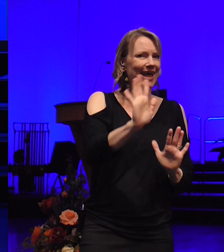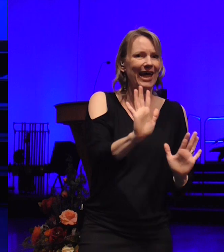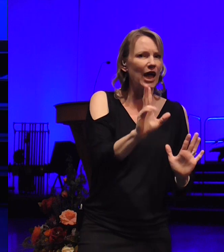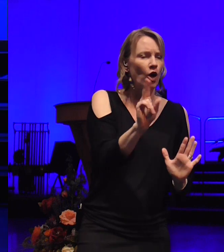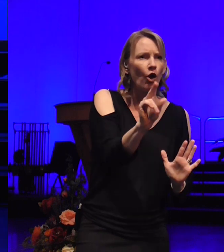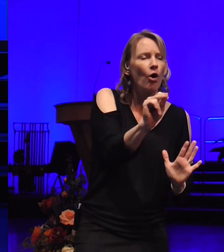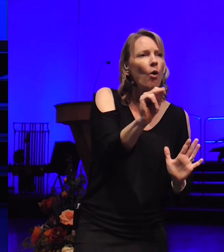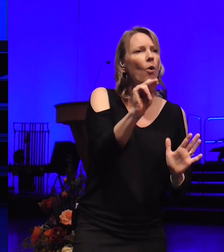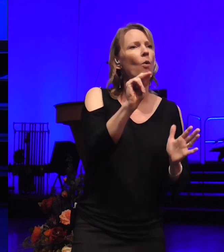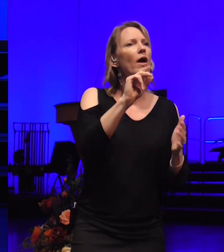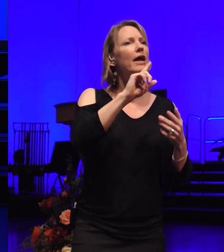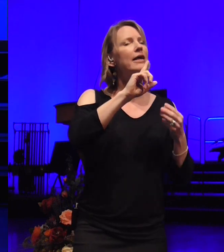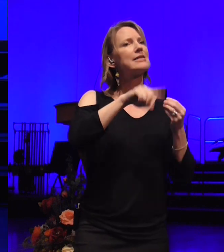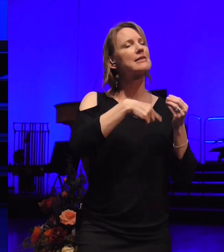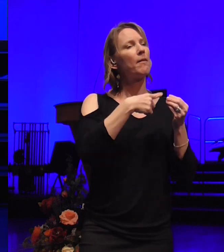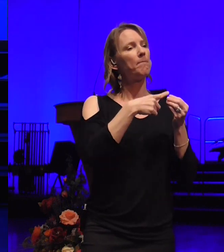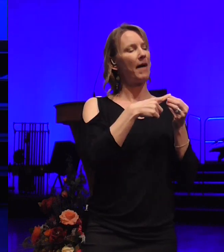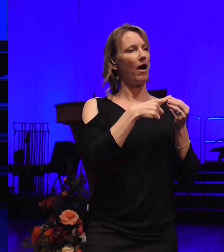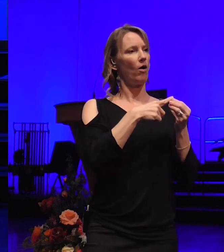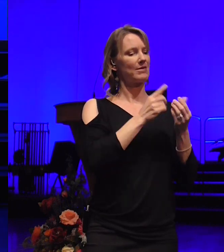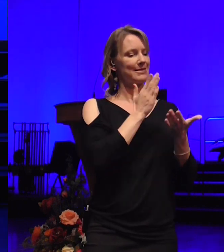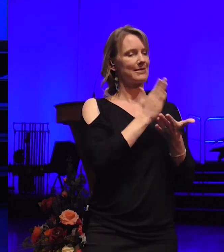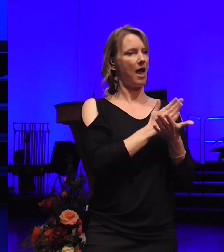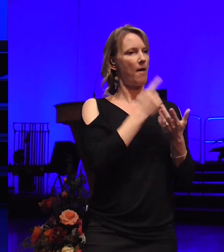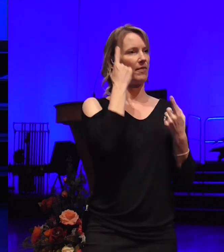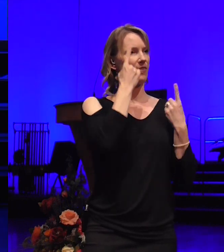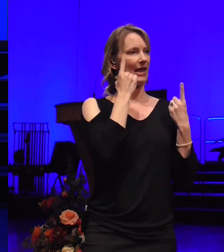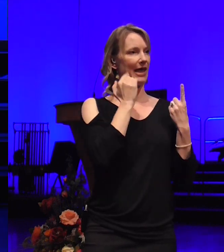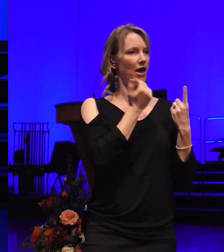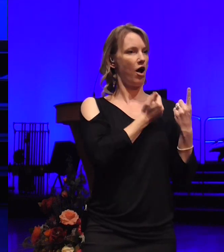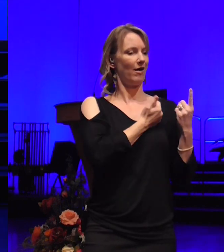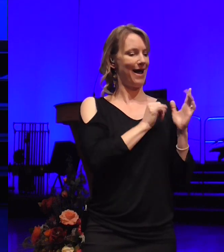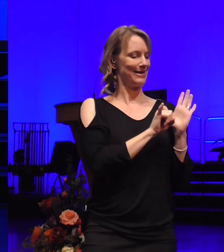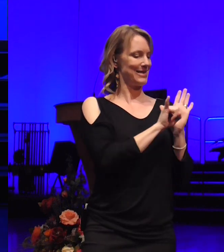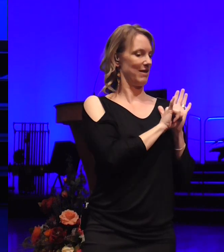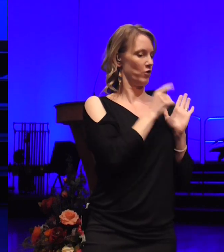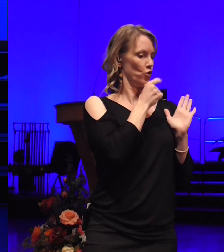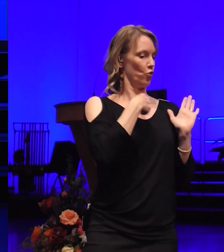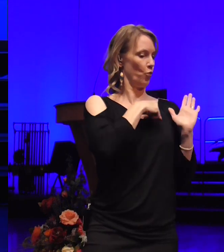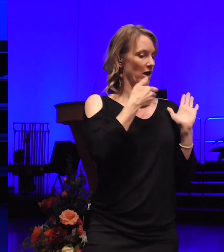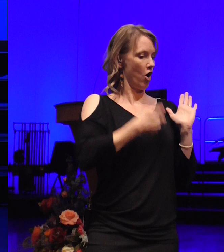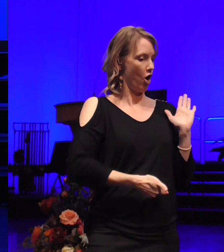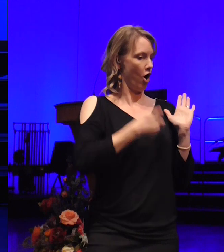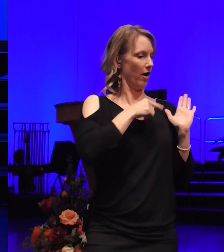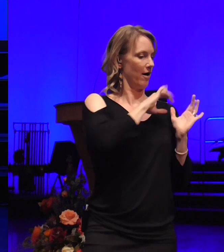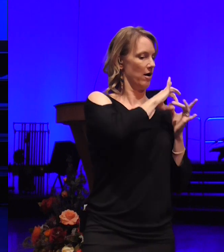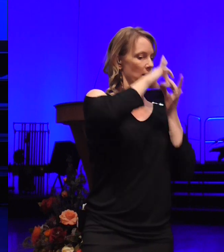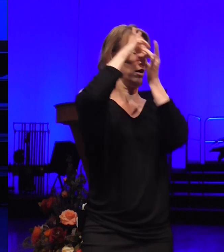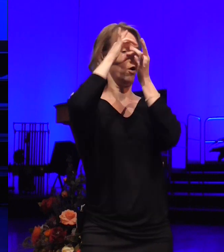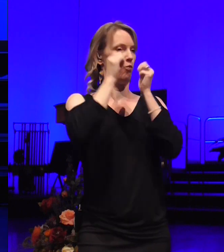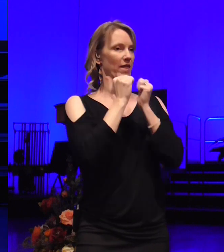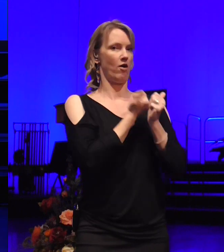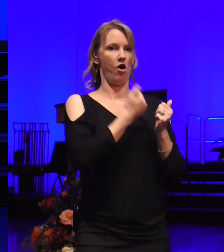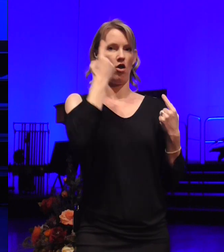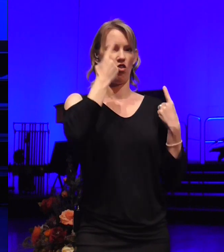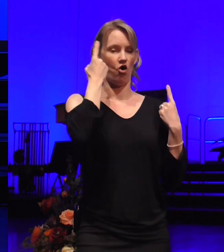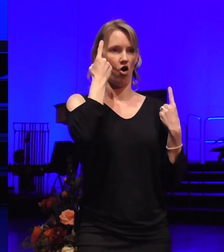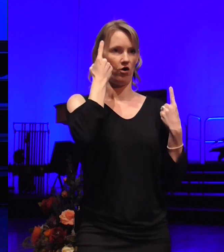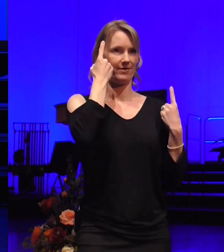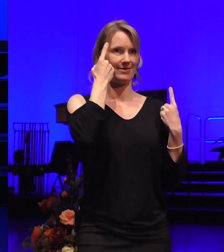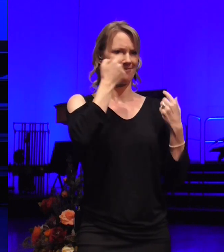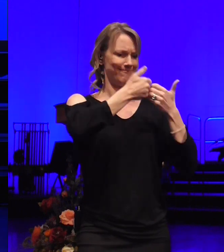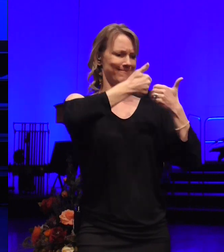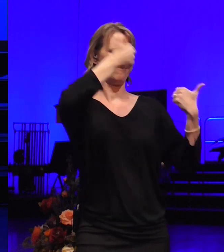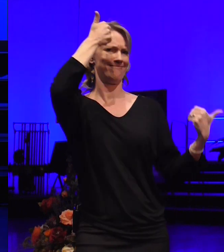It's about ceasing our identification with our thoughts. And so when we're able to